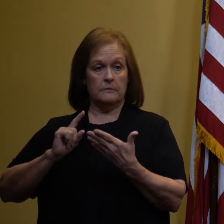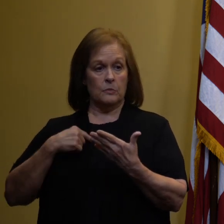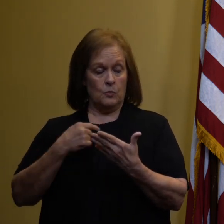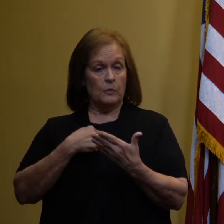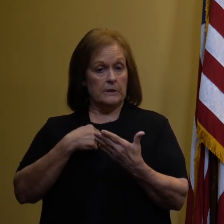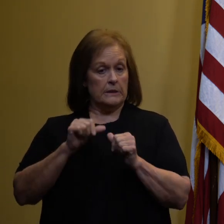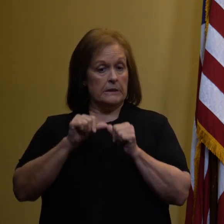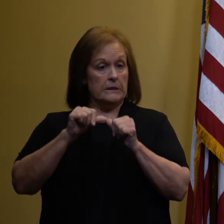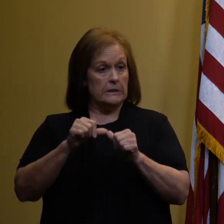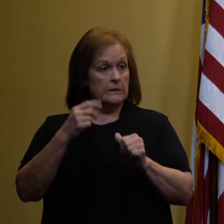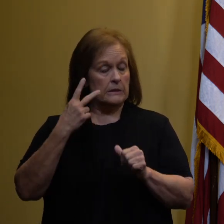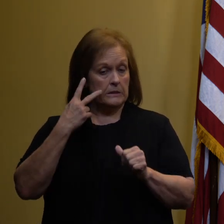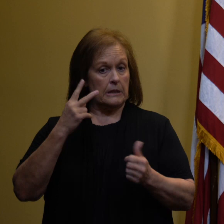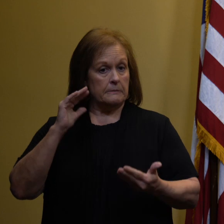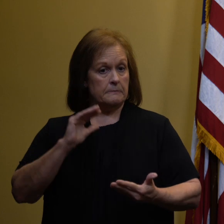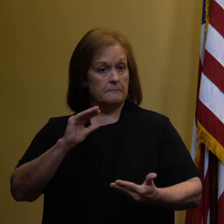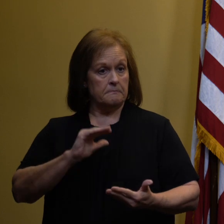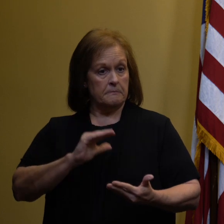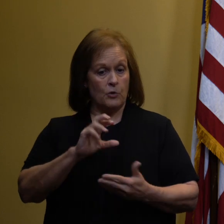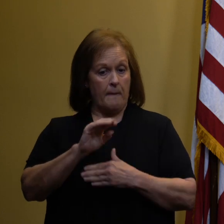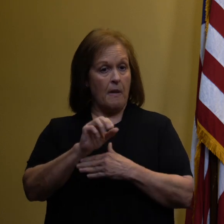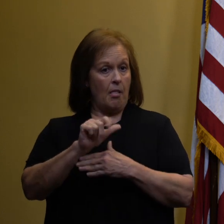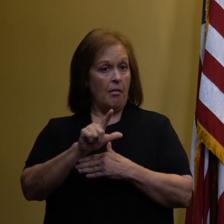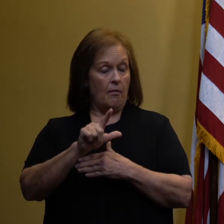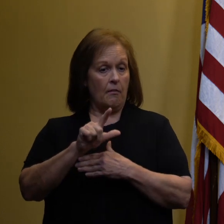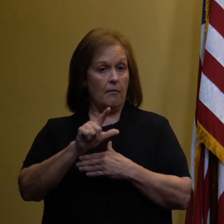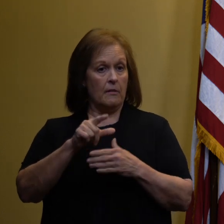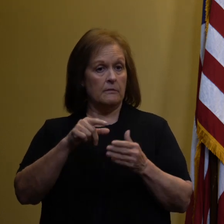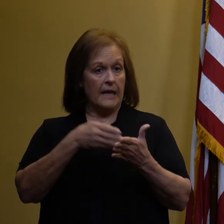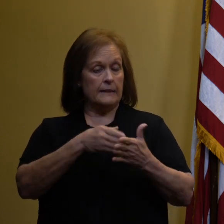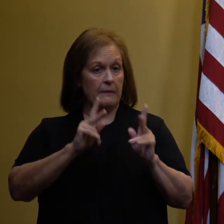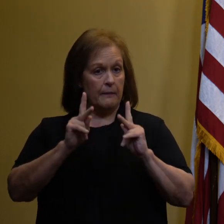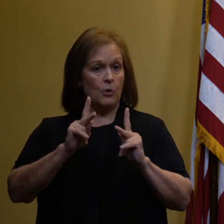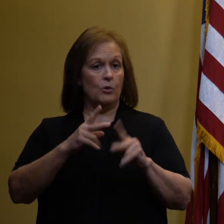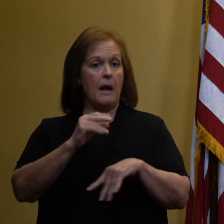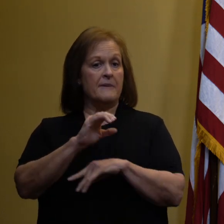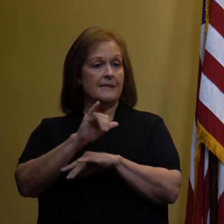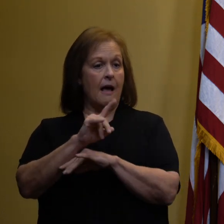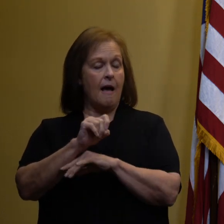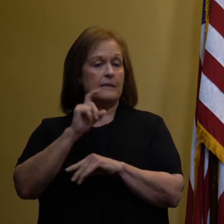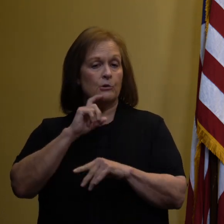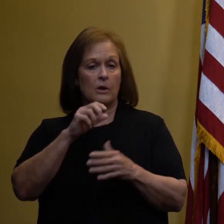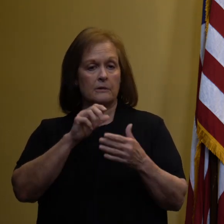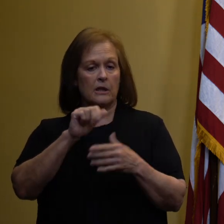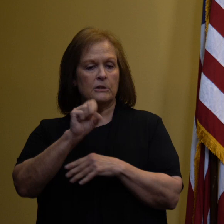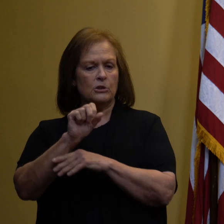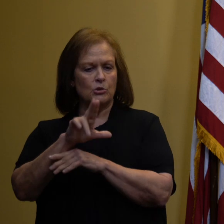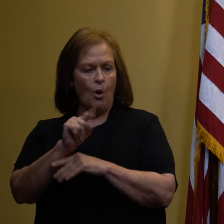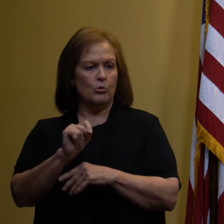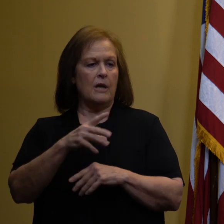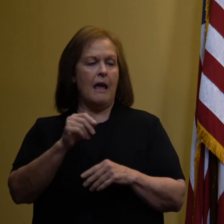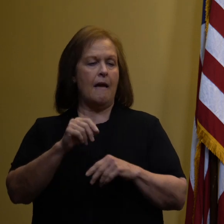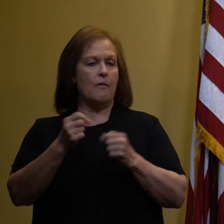to see fewer crimes against persons, including less homicides, sexual assaults, as well as fewer